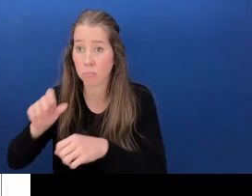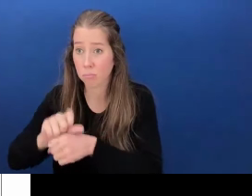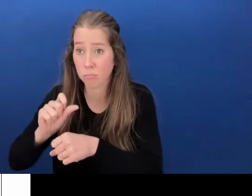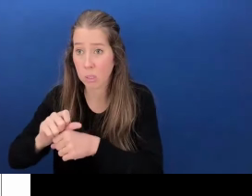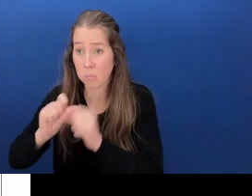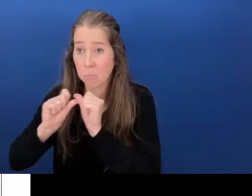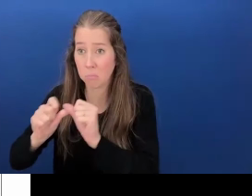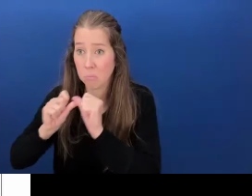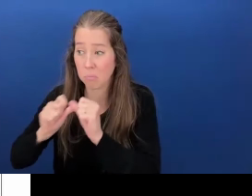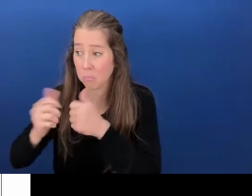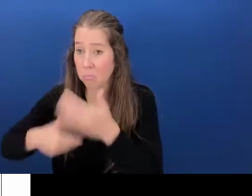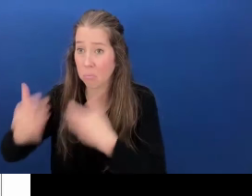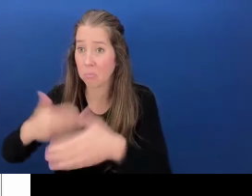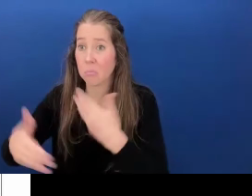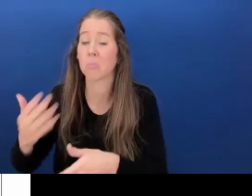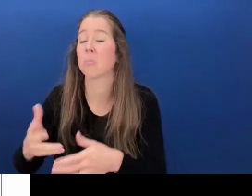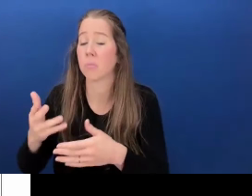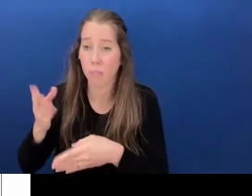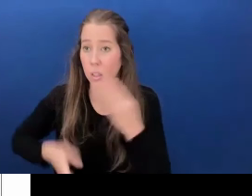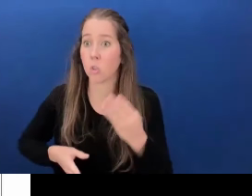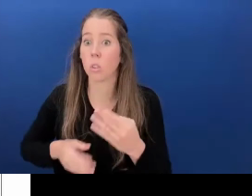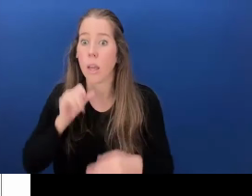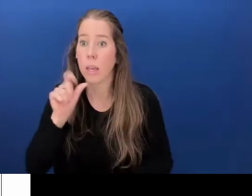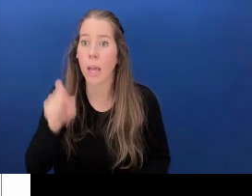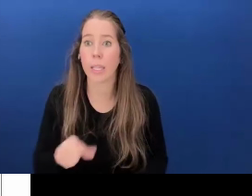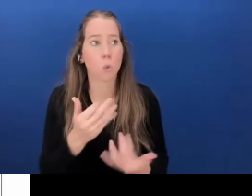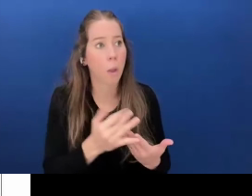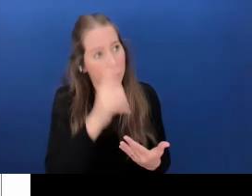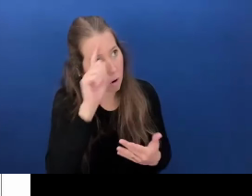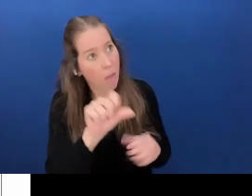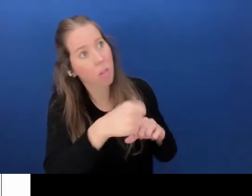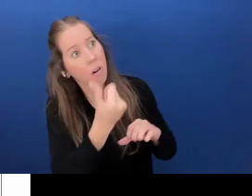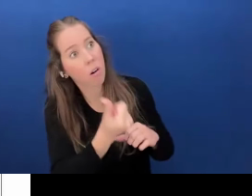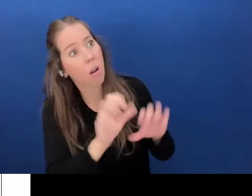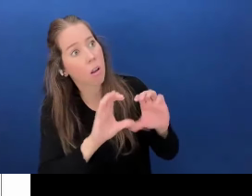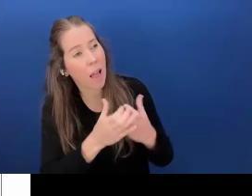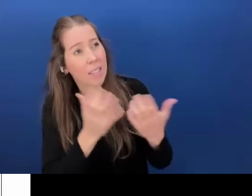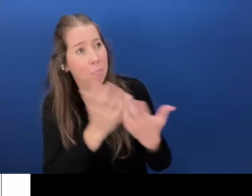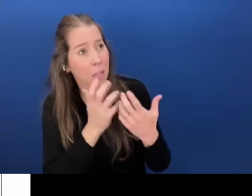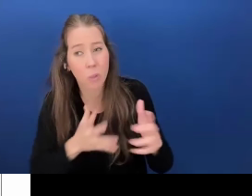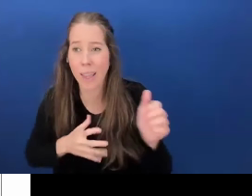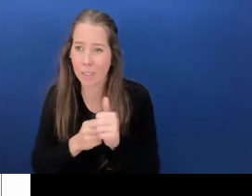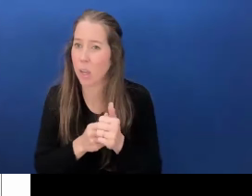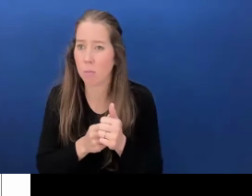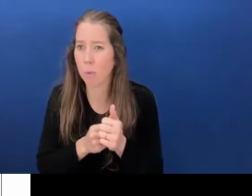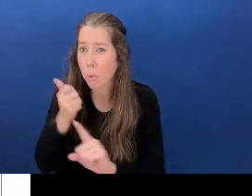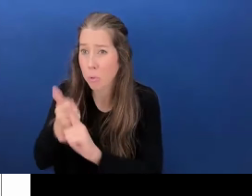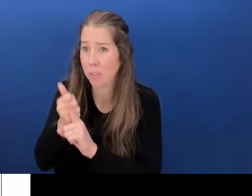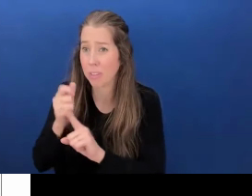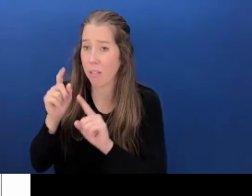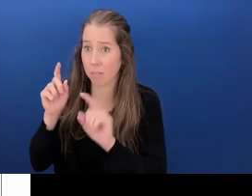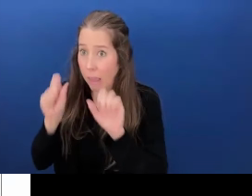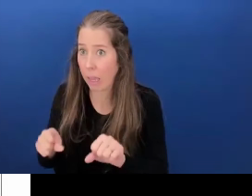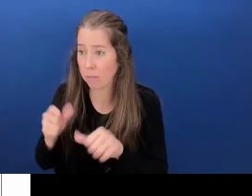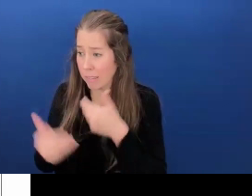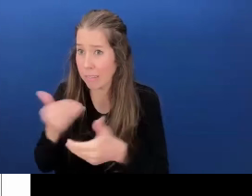material. So it's not like a thing of you have to wait for the pace of the rest of the class. You can really go a lot more intense with